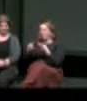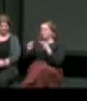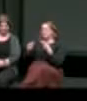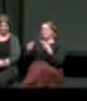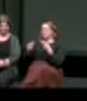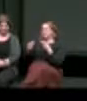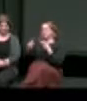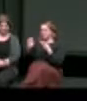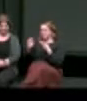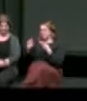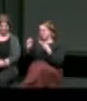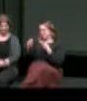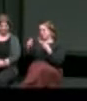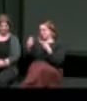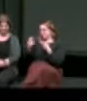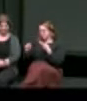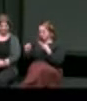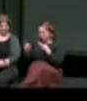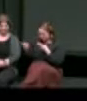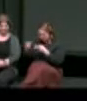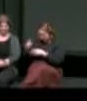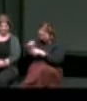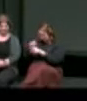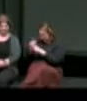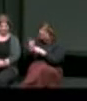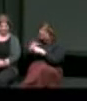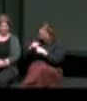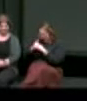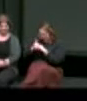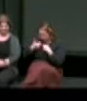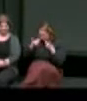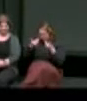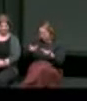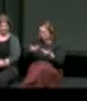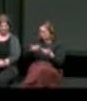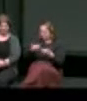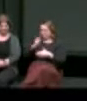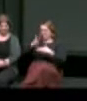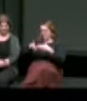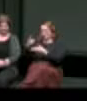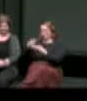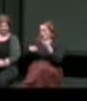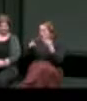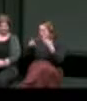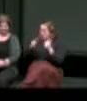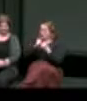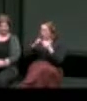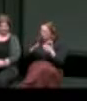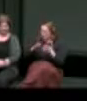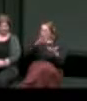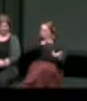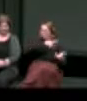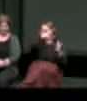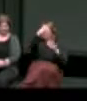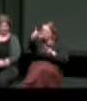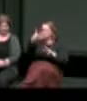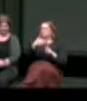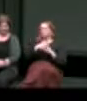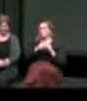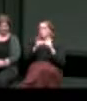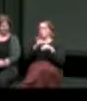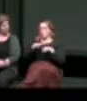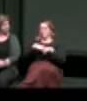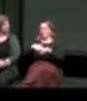to determine how to move forward with the project and get completed what needed to be completed without causing any further